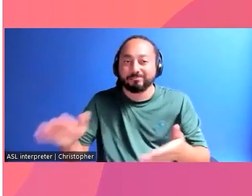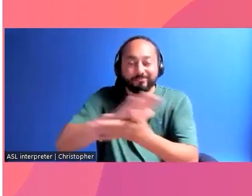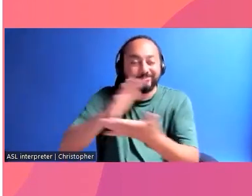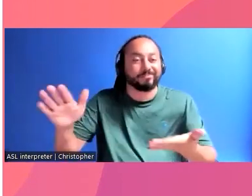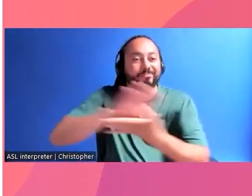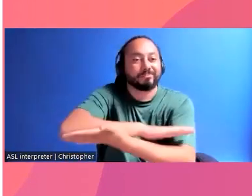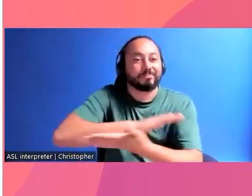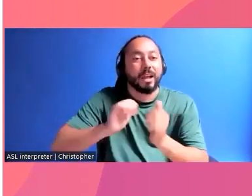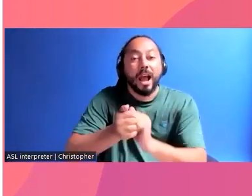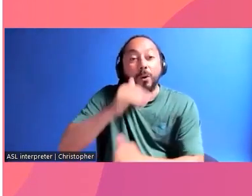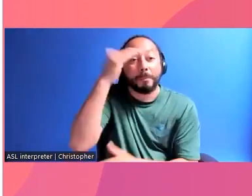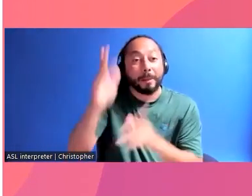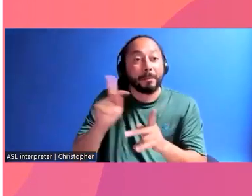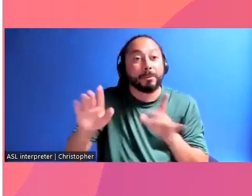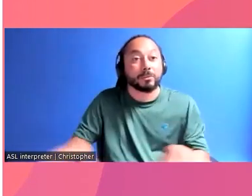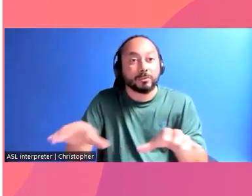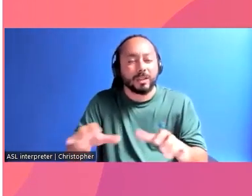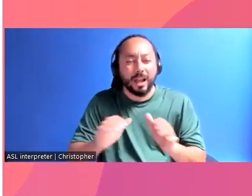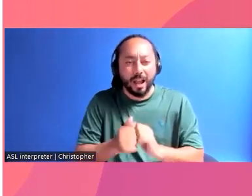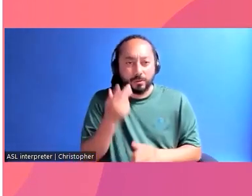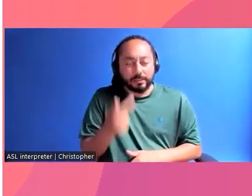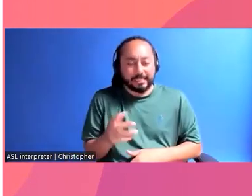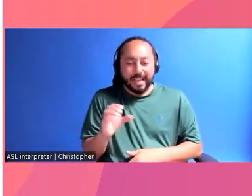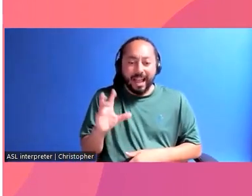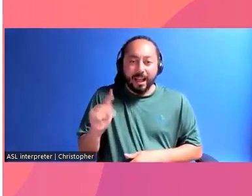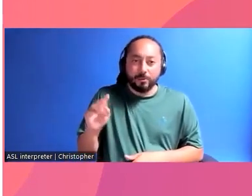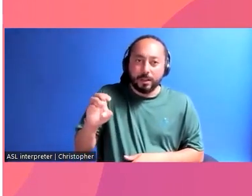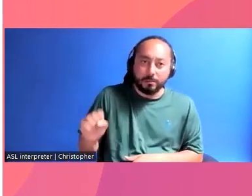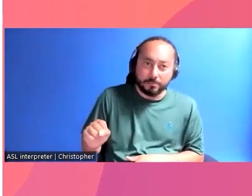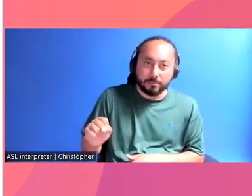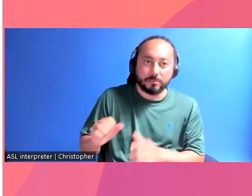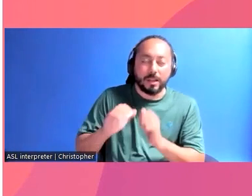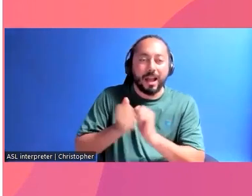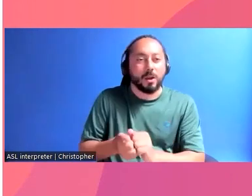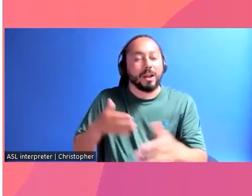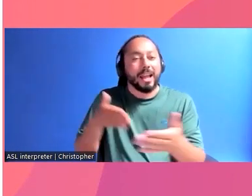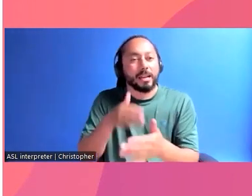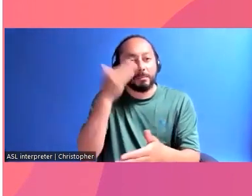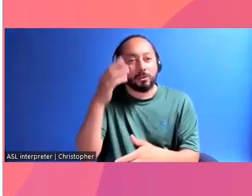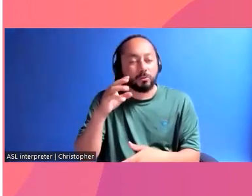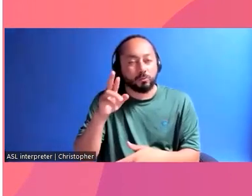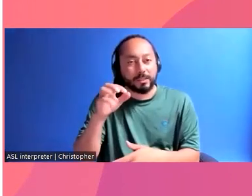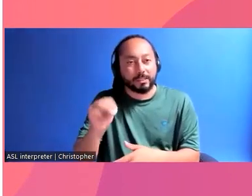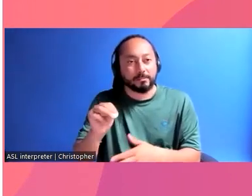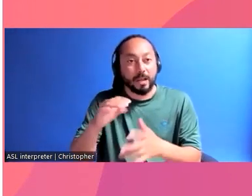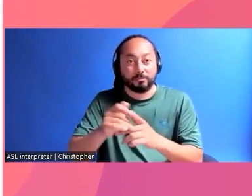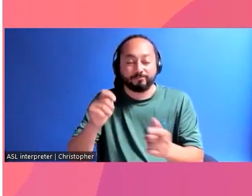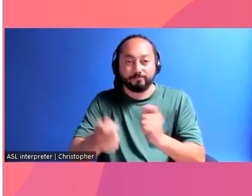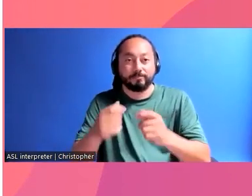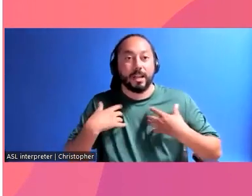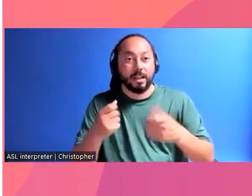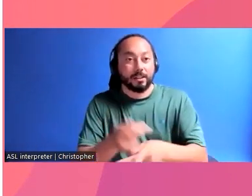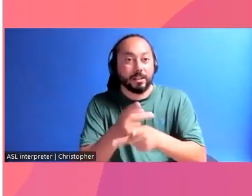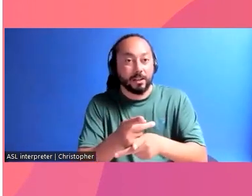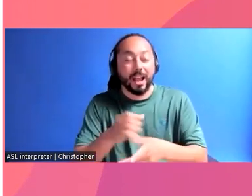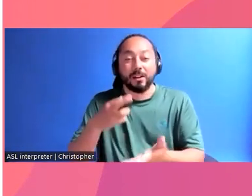track outcomes? How do we track how anti-Black racism is shaping healthcare, rehabilitation experiences,